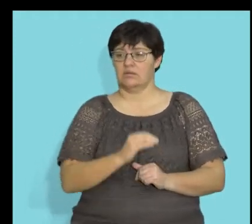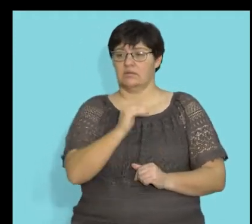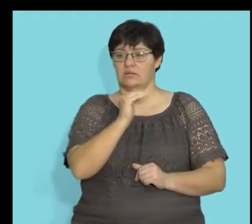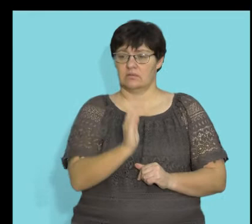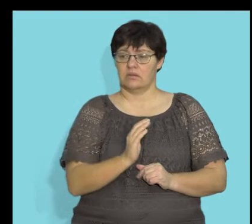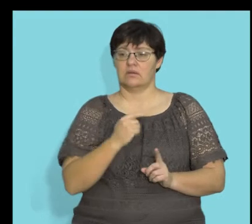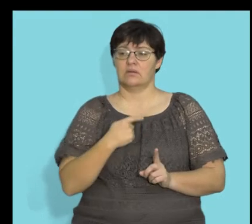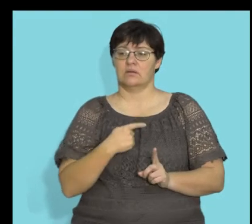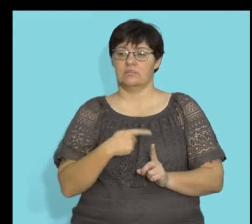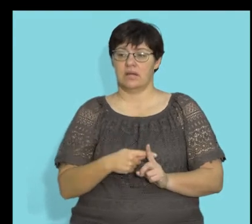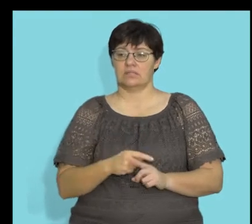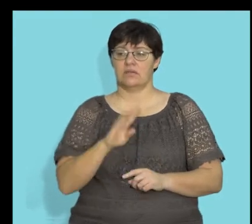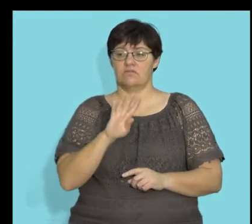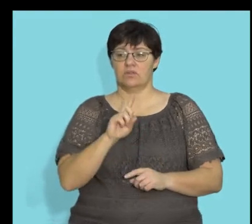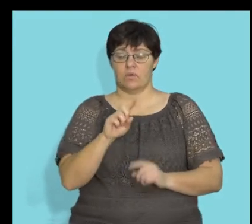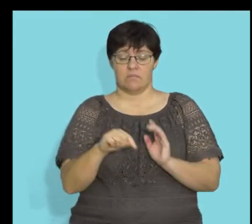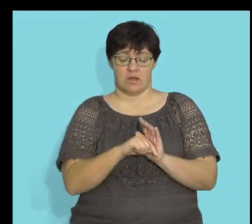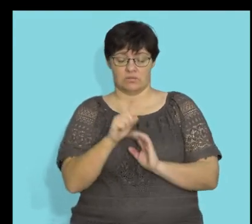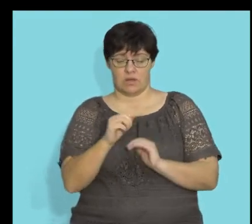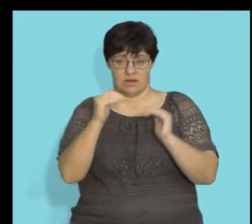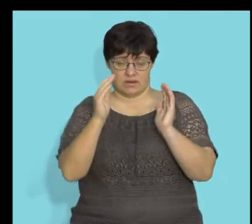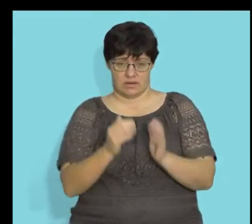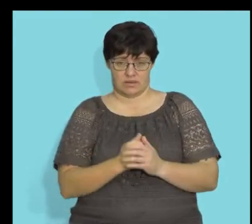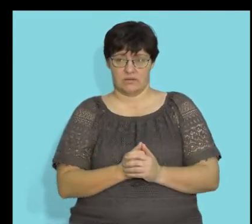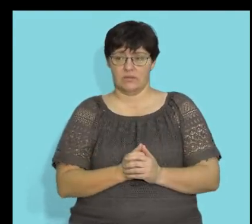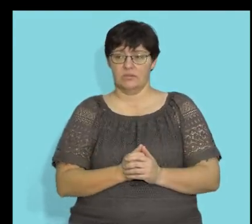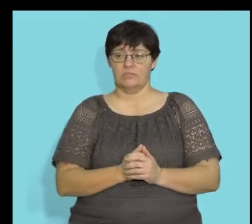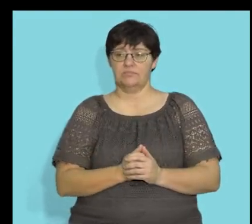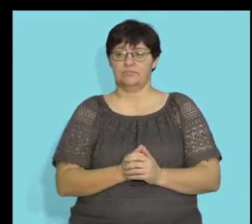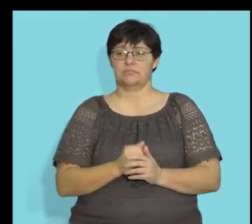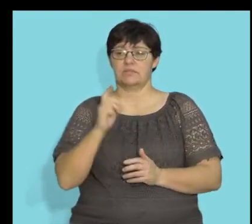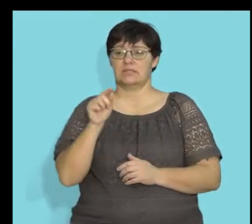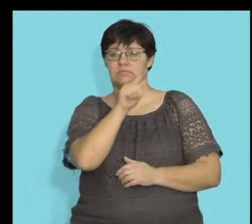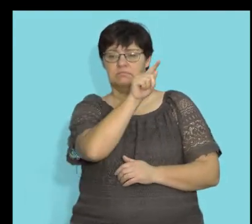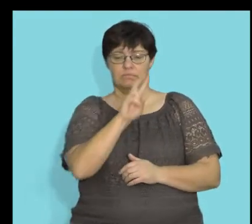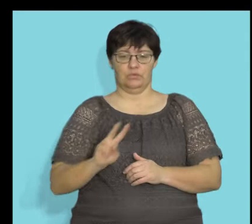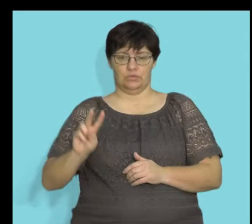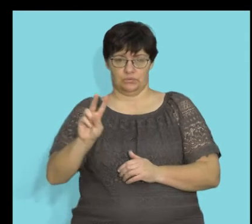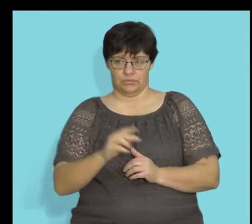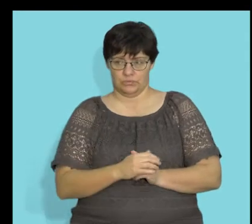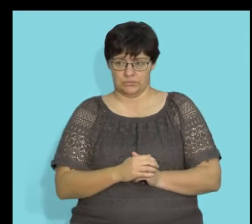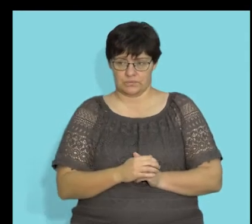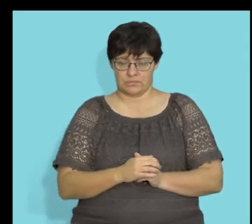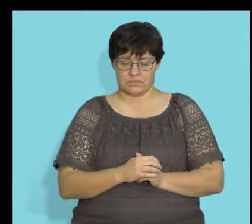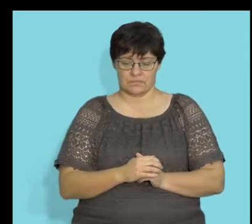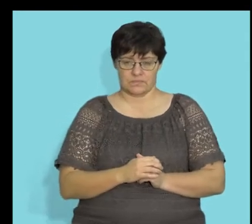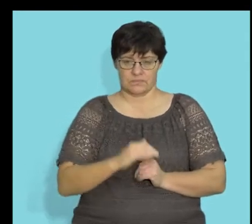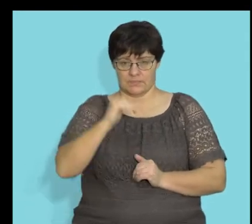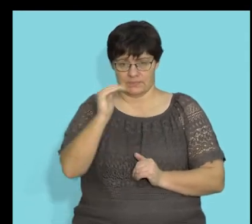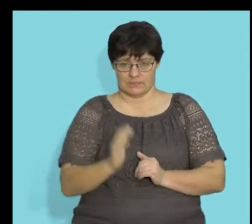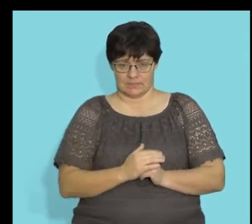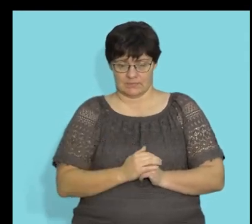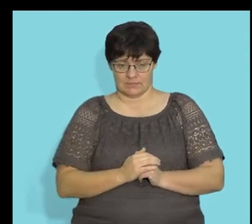be added to 41 minus 1, again substituting in n. Then I'm going to substitute in d, which is positive